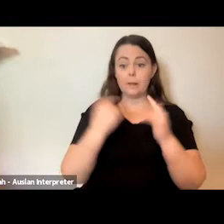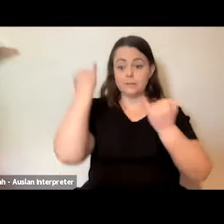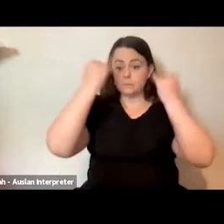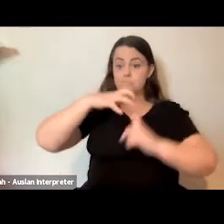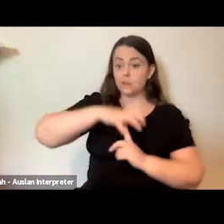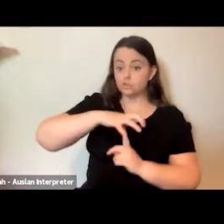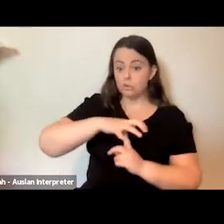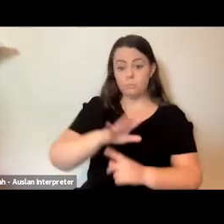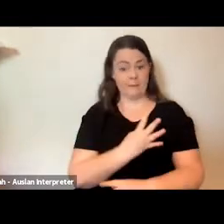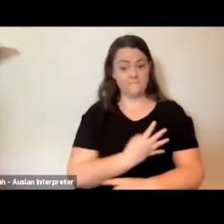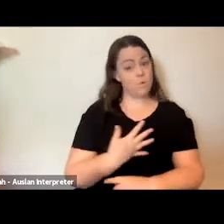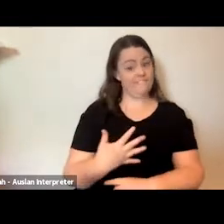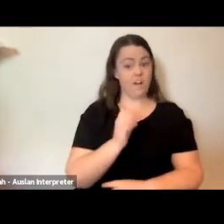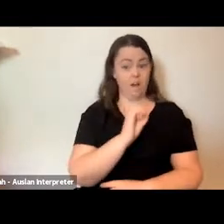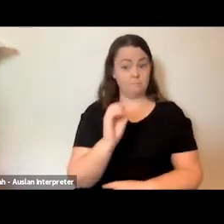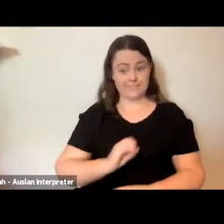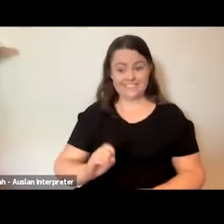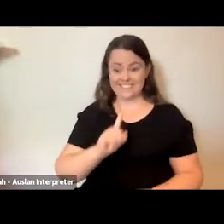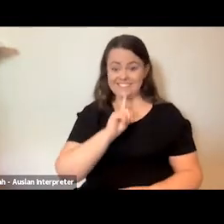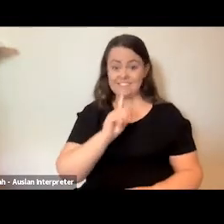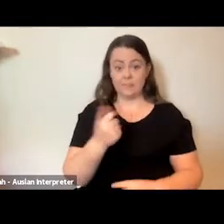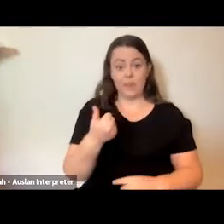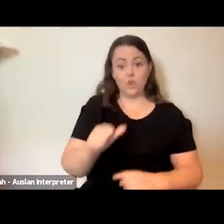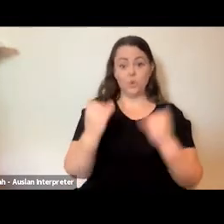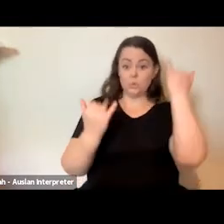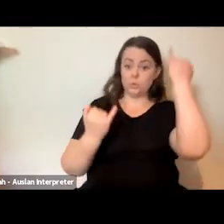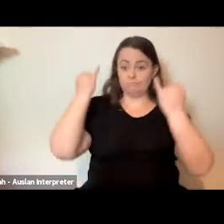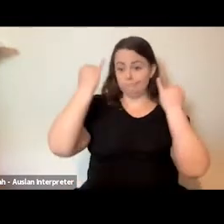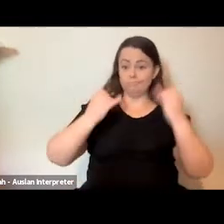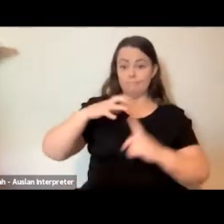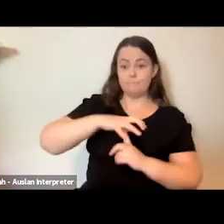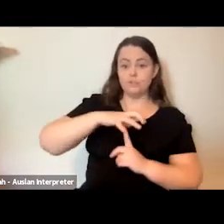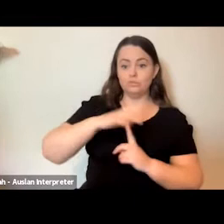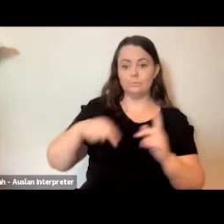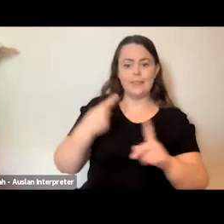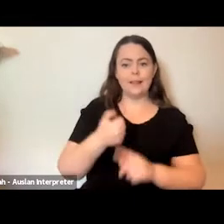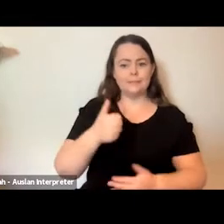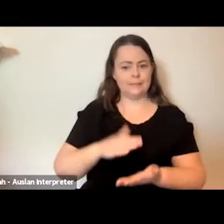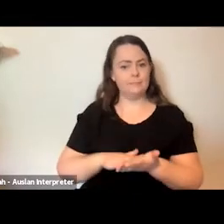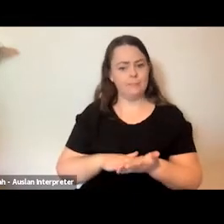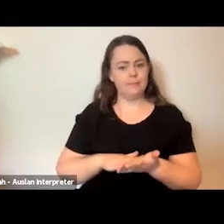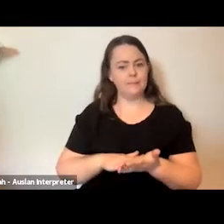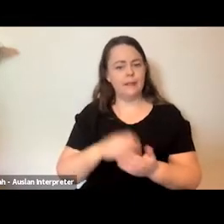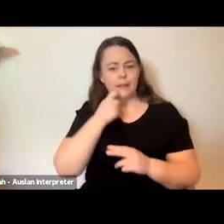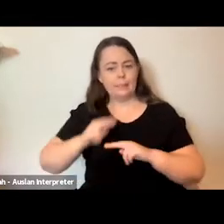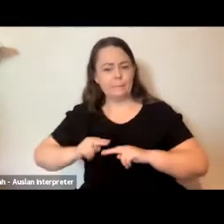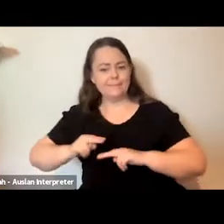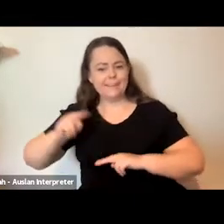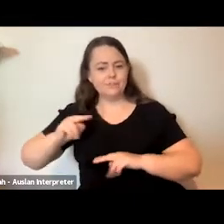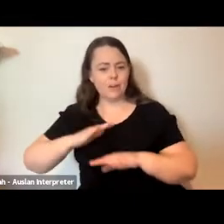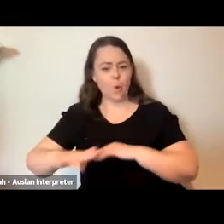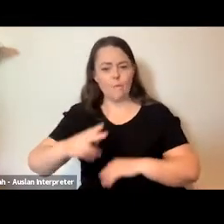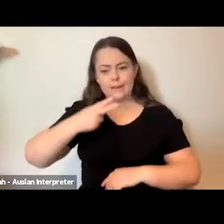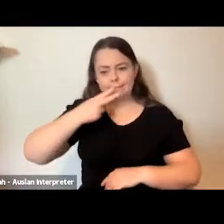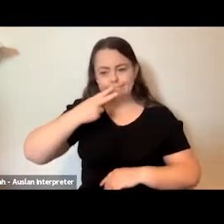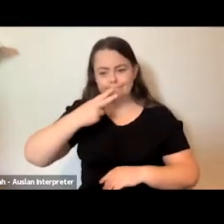so 45% reporting that they'd used hallucinogenic mushrooms in the past 6 months, and a bit of an increase in DMT use, but nothing